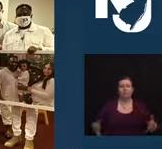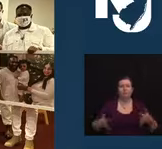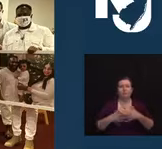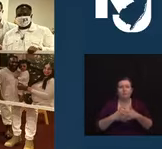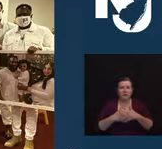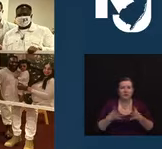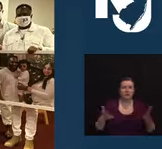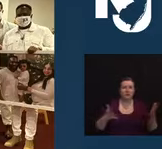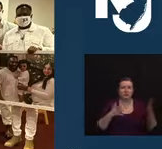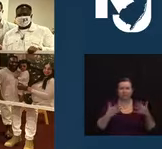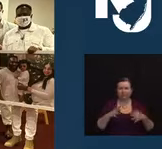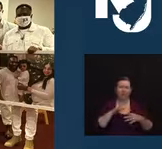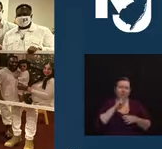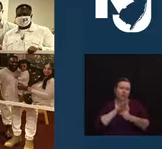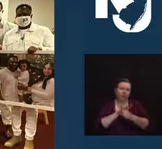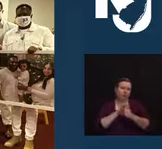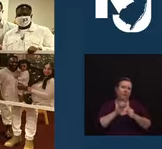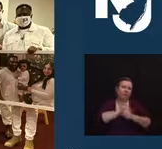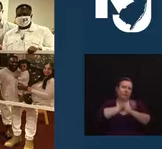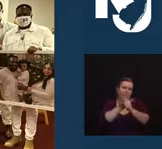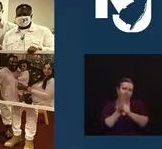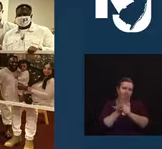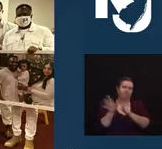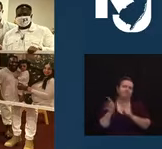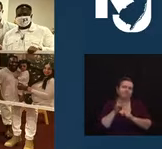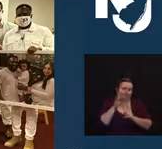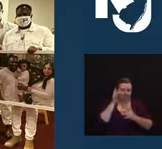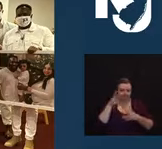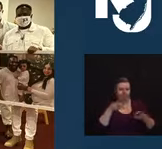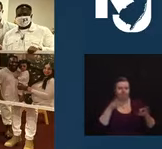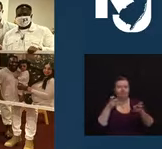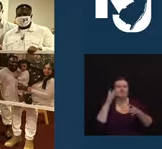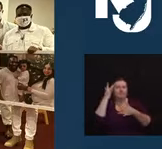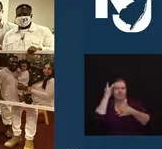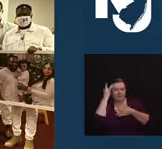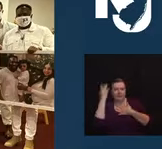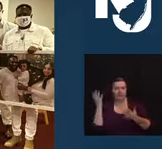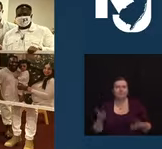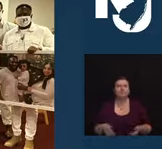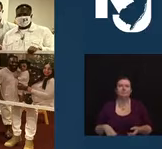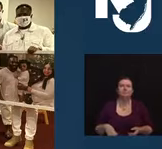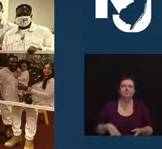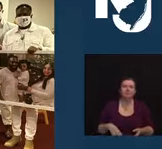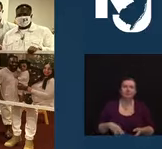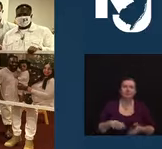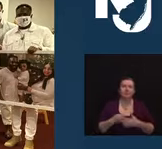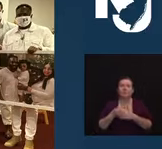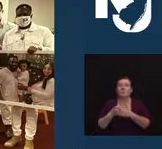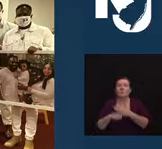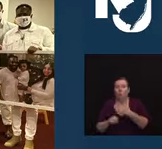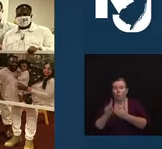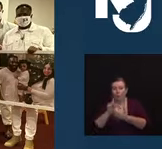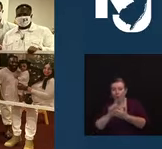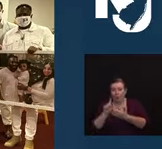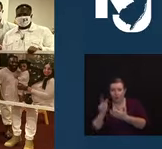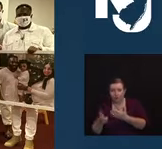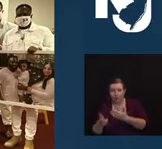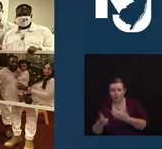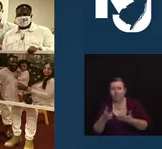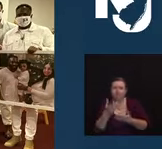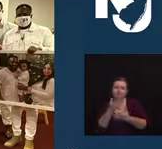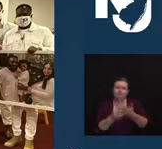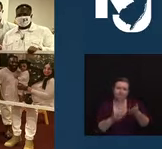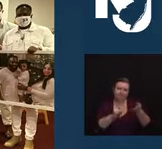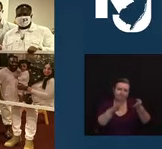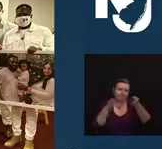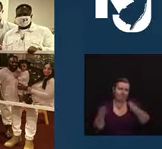passed away a week after the delivery and was never able to hold her son, Ashton. And by the way, her son, Ashton, who was